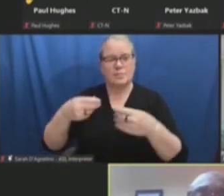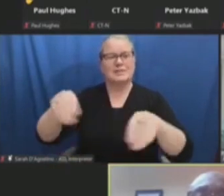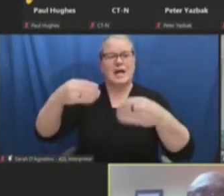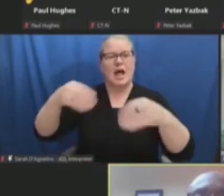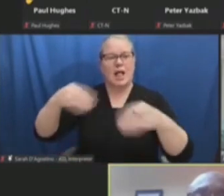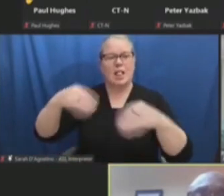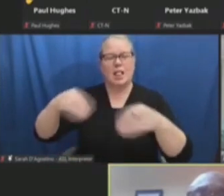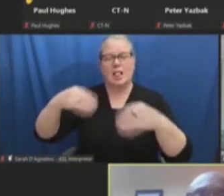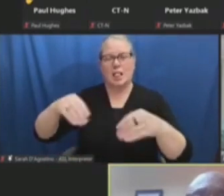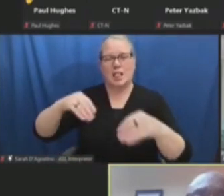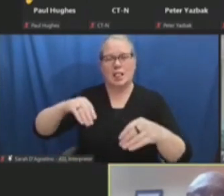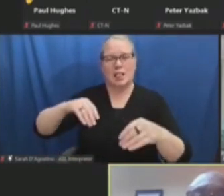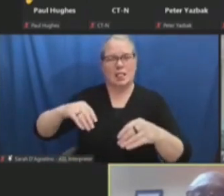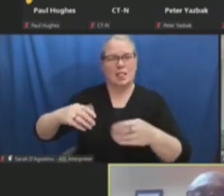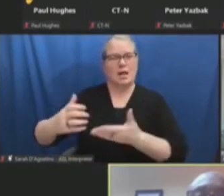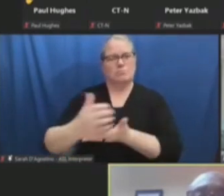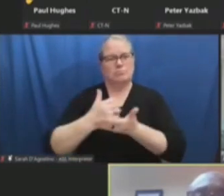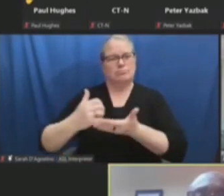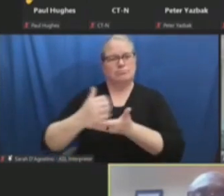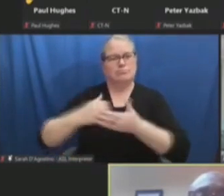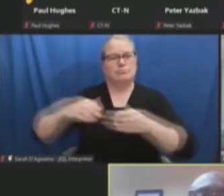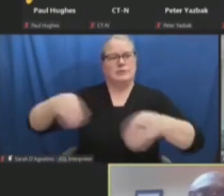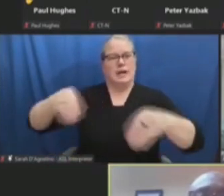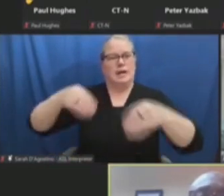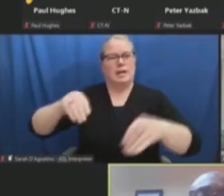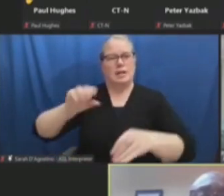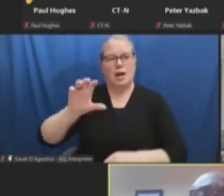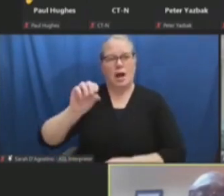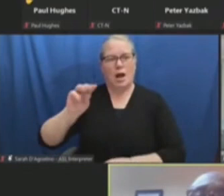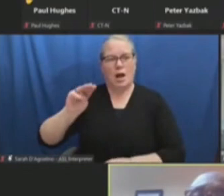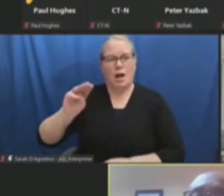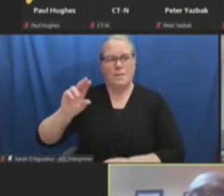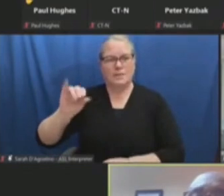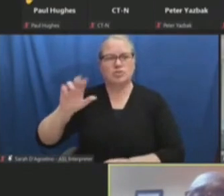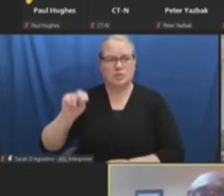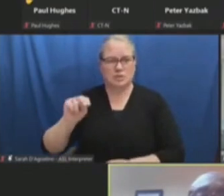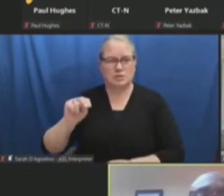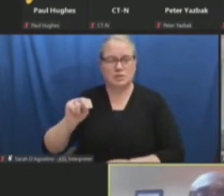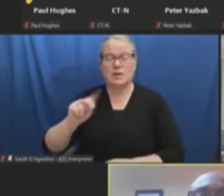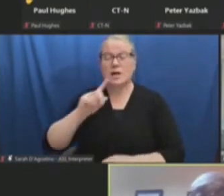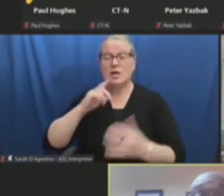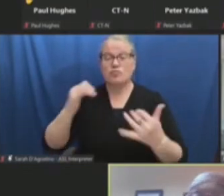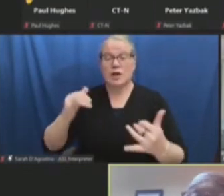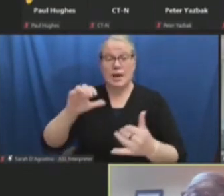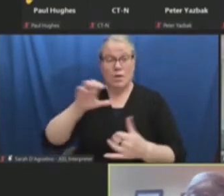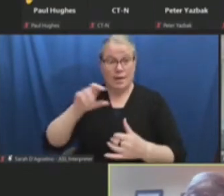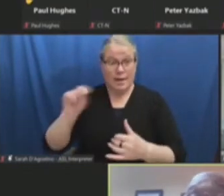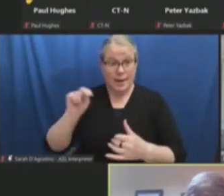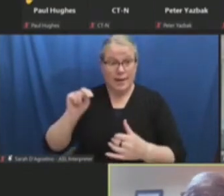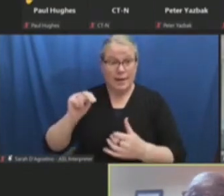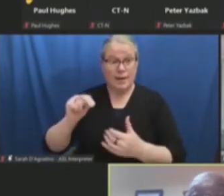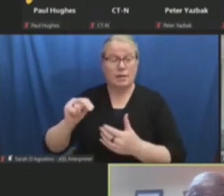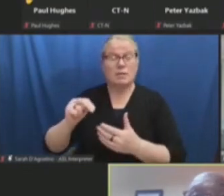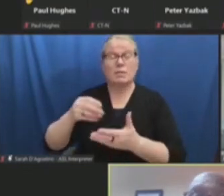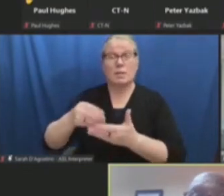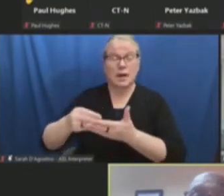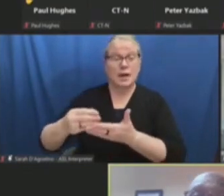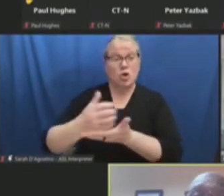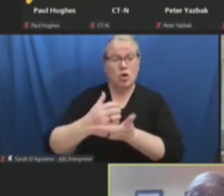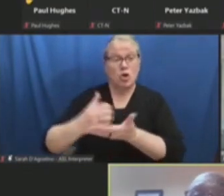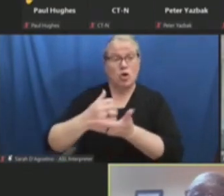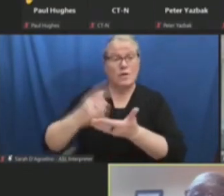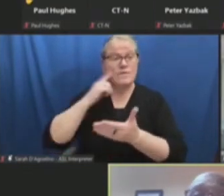working as an agent in Connecticut. And then right now, the commission rate in Connecticut for a